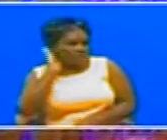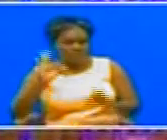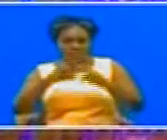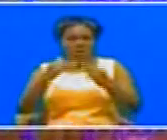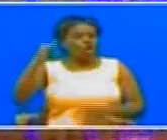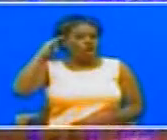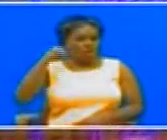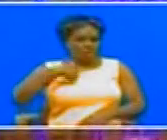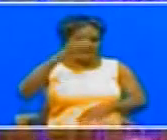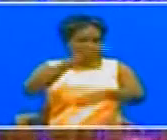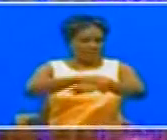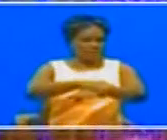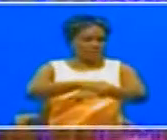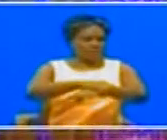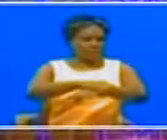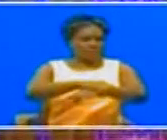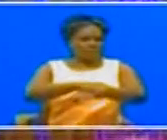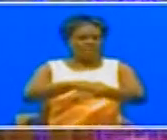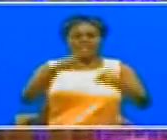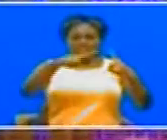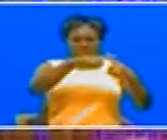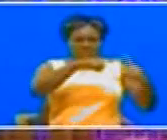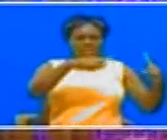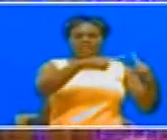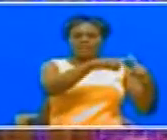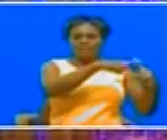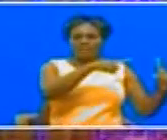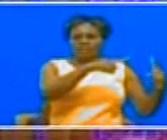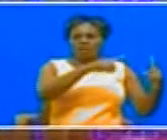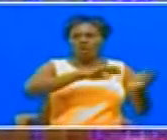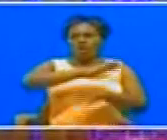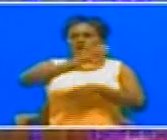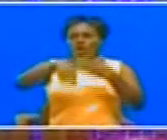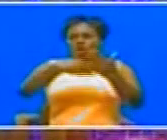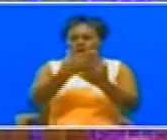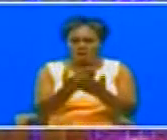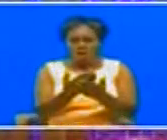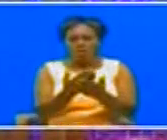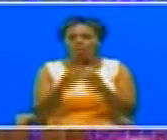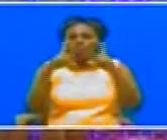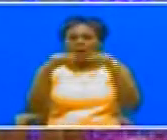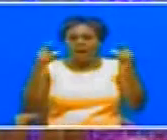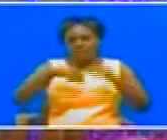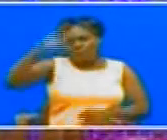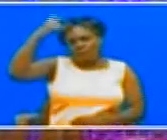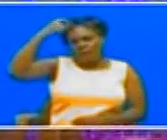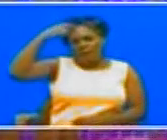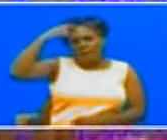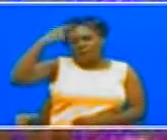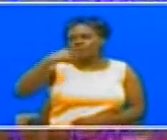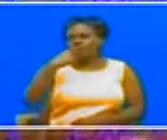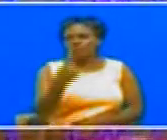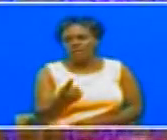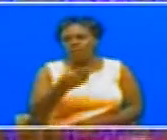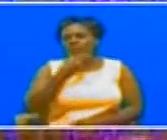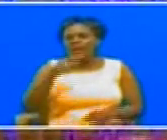telephone call, that he had been killed, all the words that came to my mind to say to